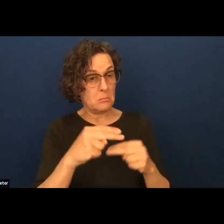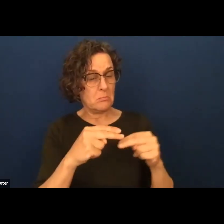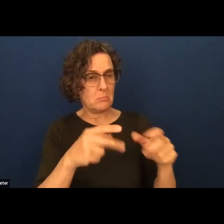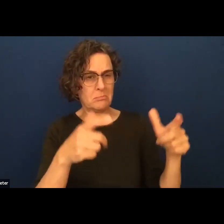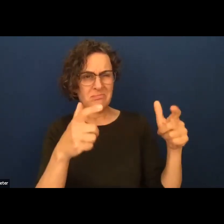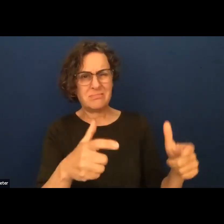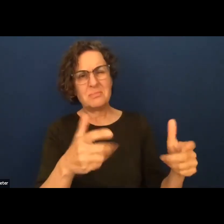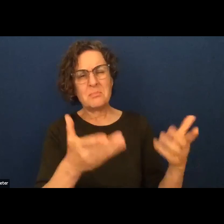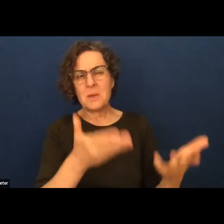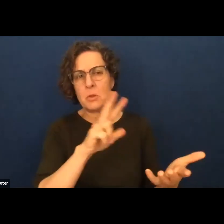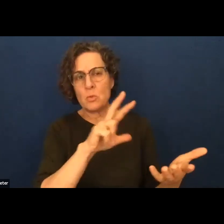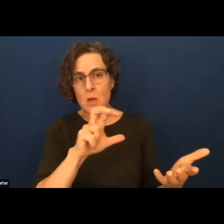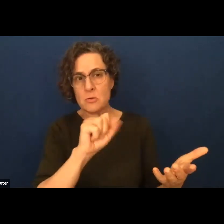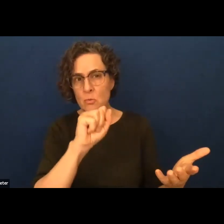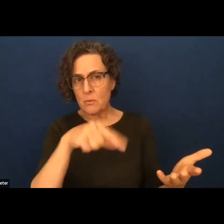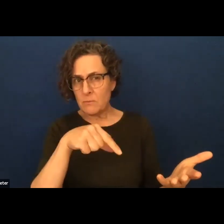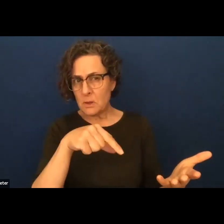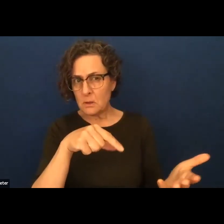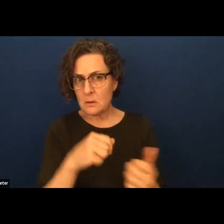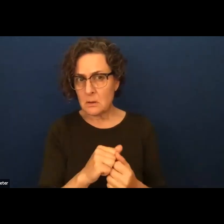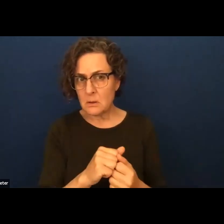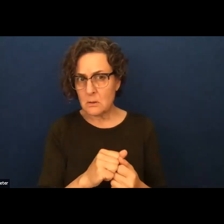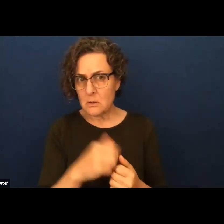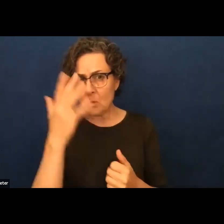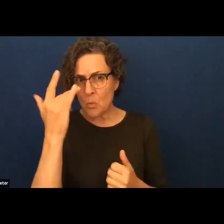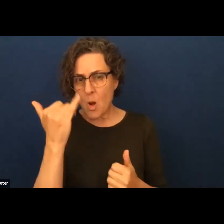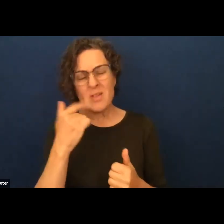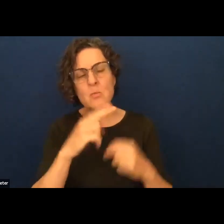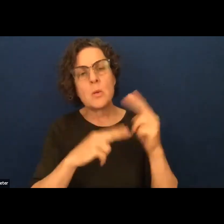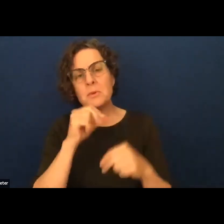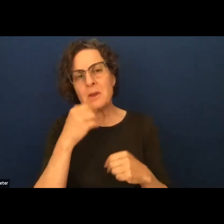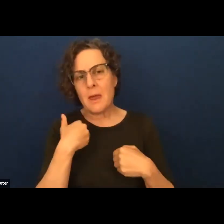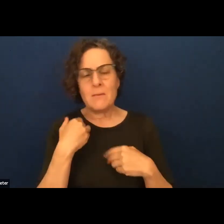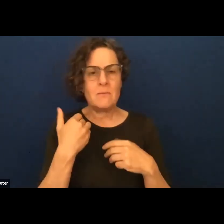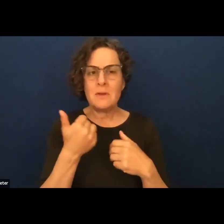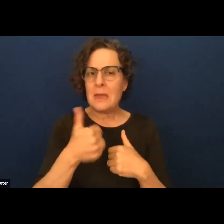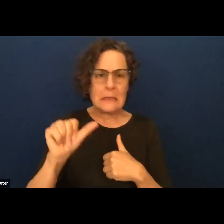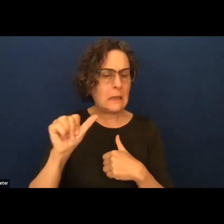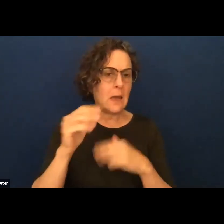300 square feet because it was undeveloped property.